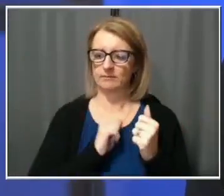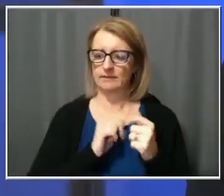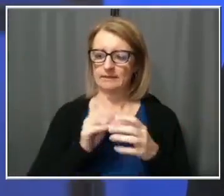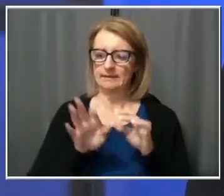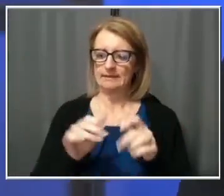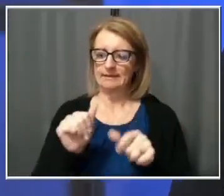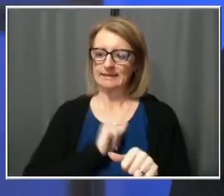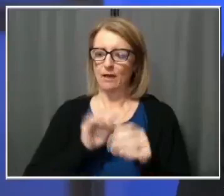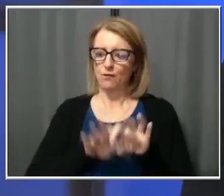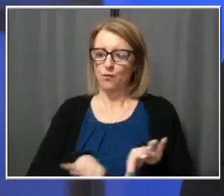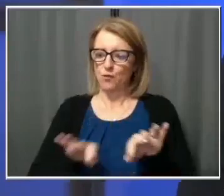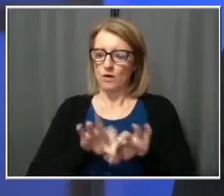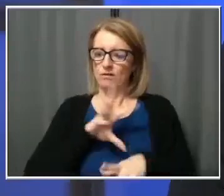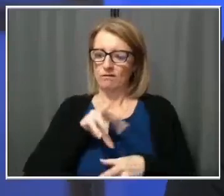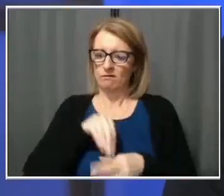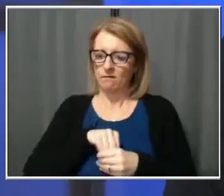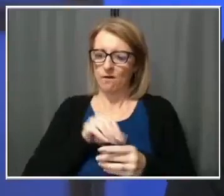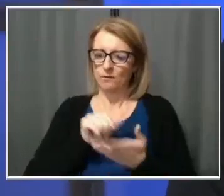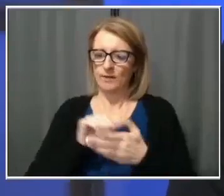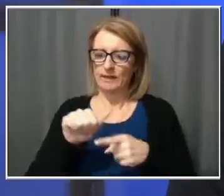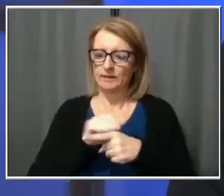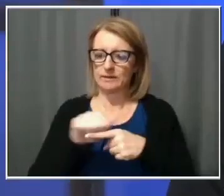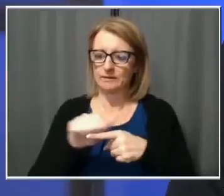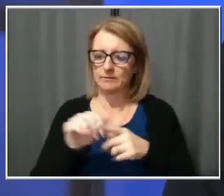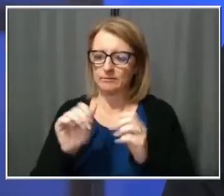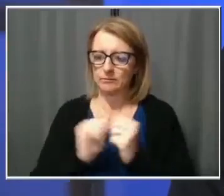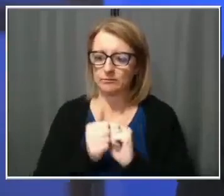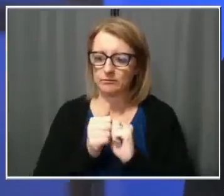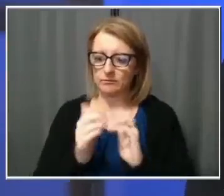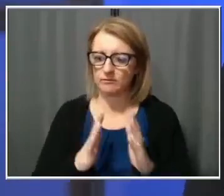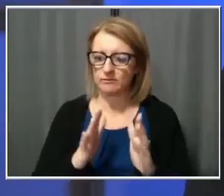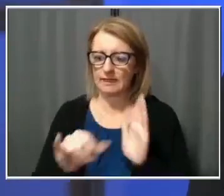sport experience, and then you kind of have that identity crisis